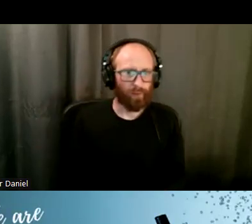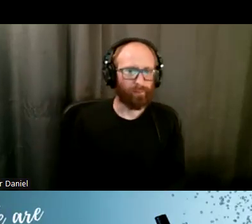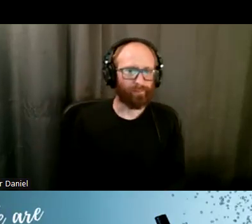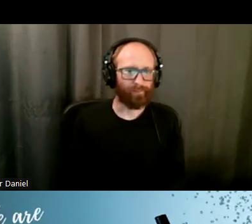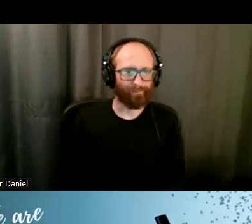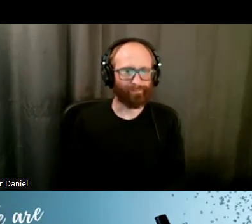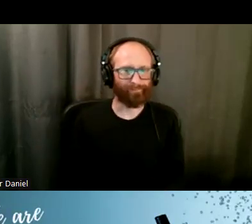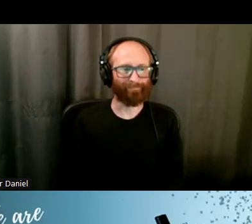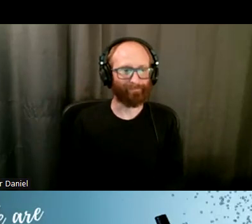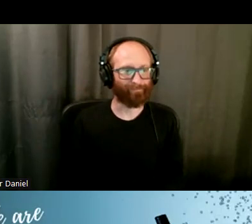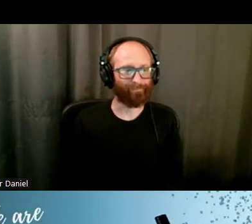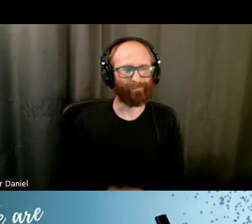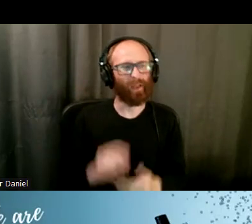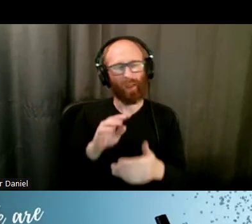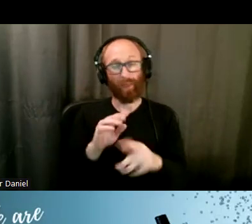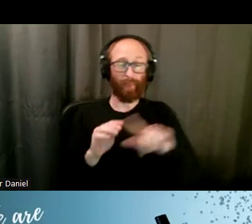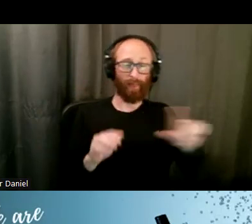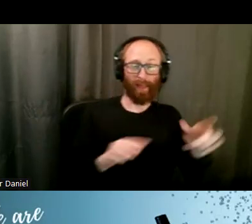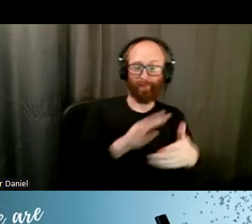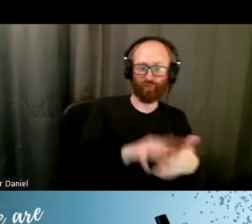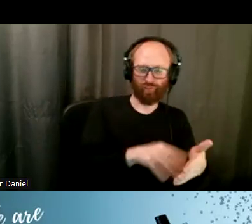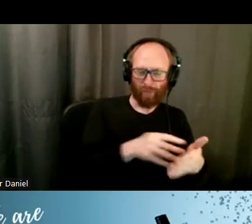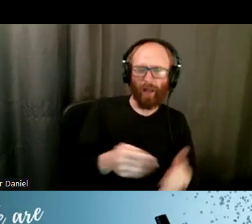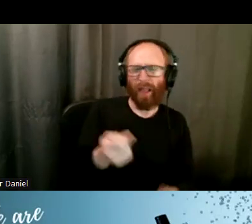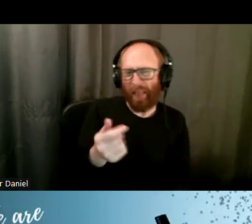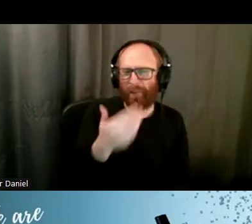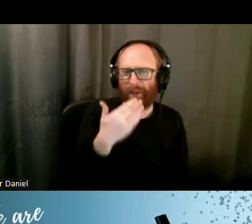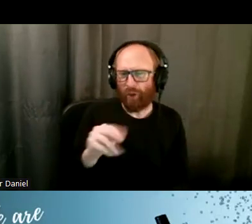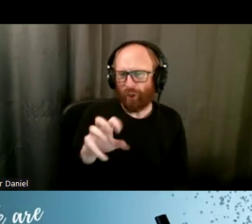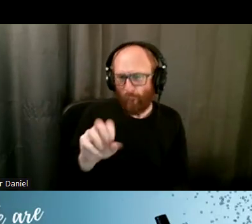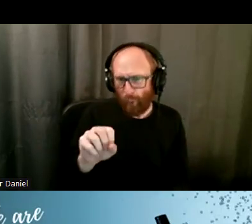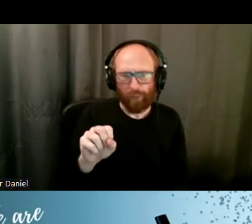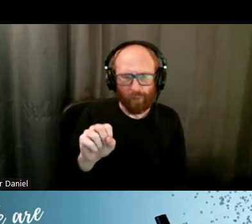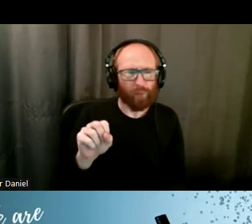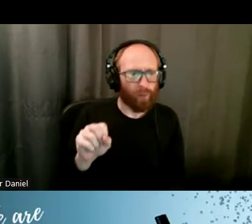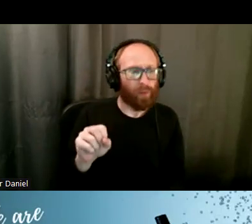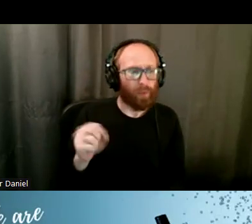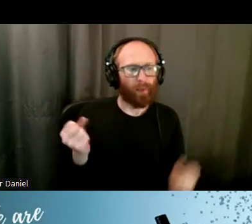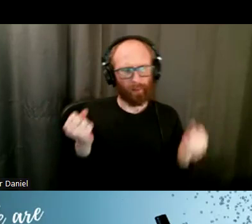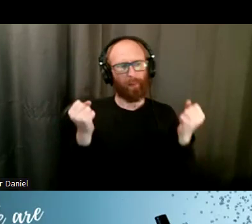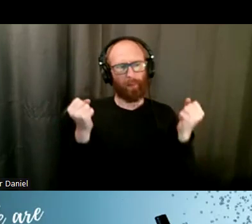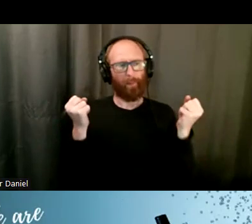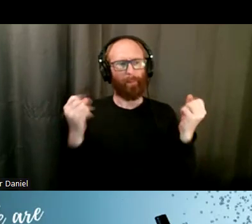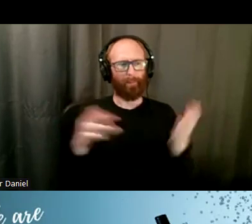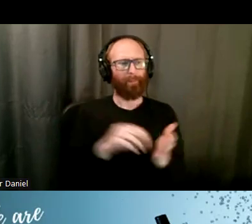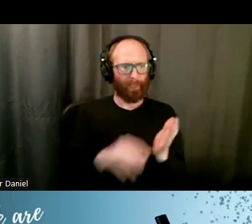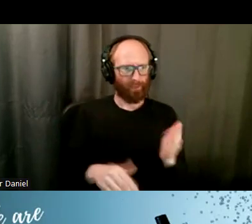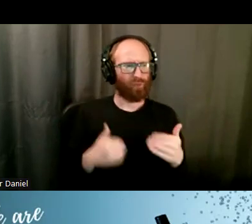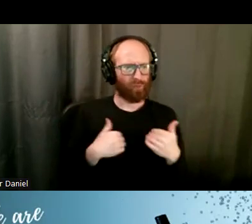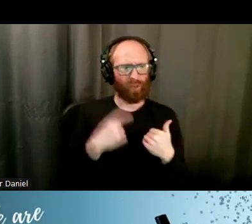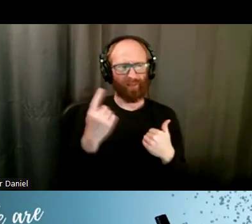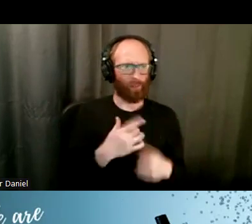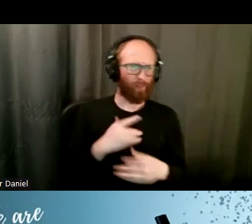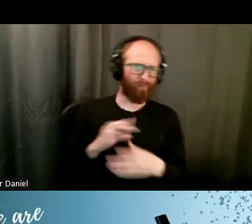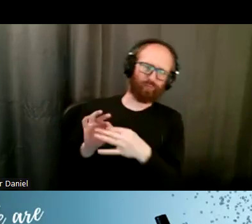can see, there's a little bit of good news here. Many of our students do have people they feel connected to and who